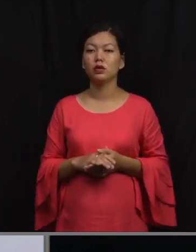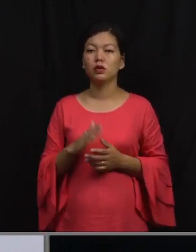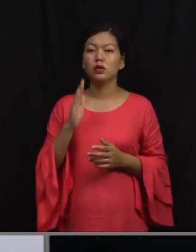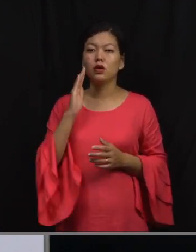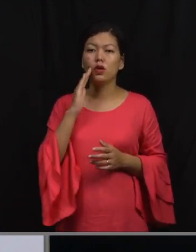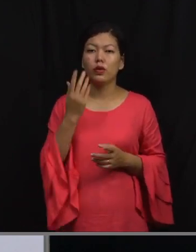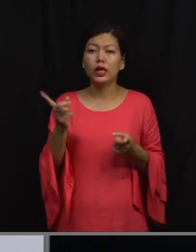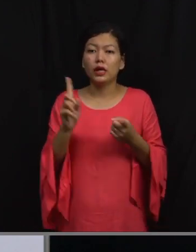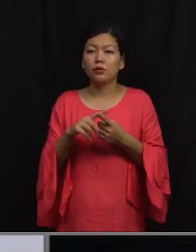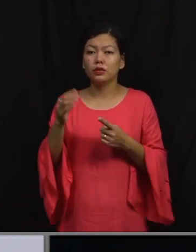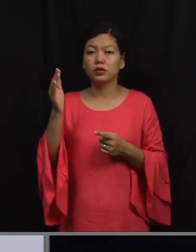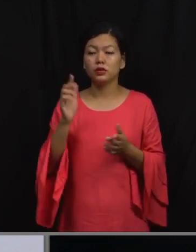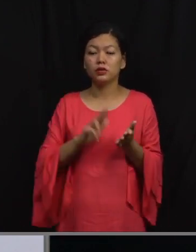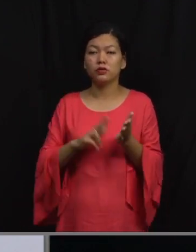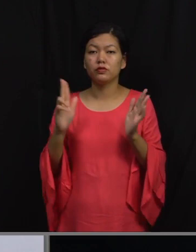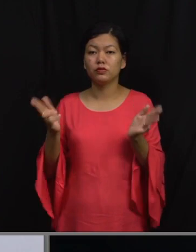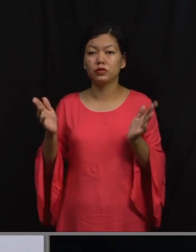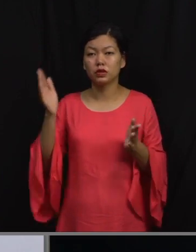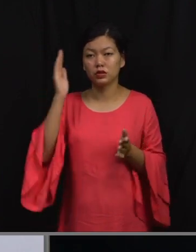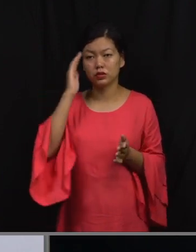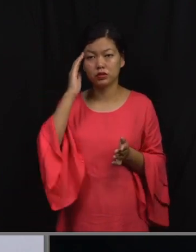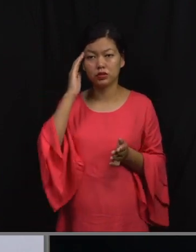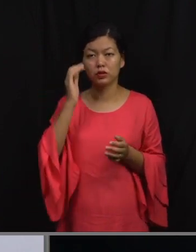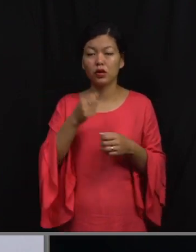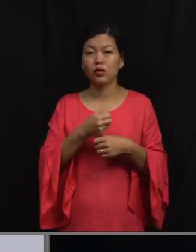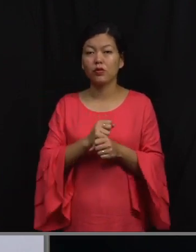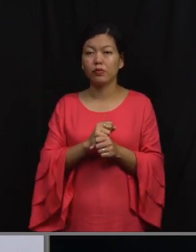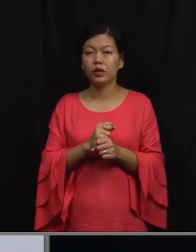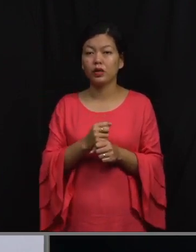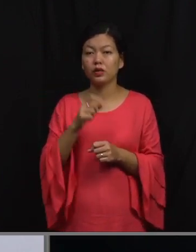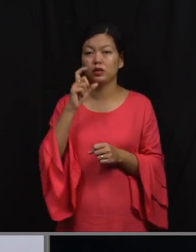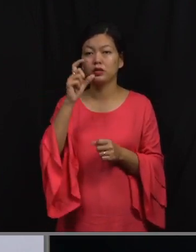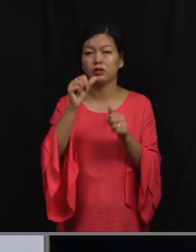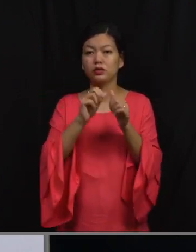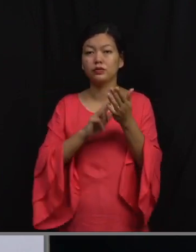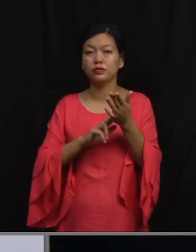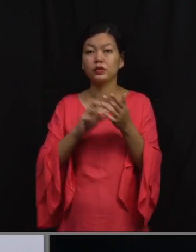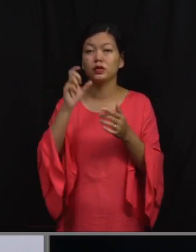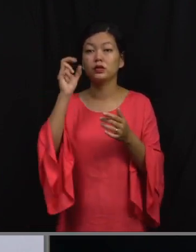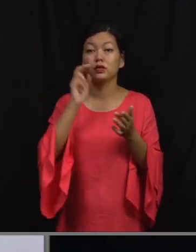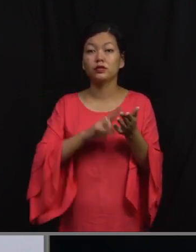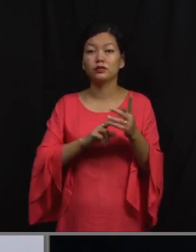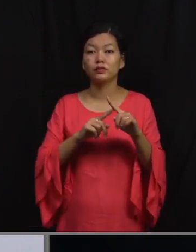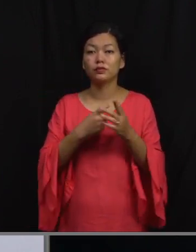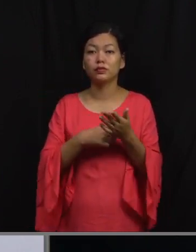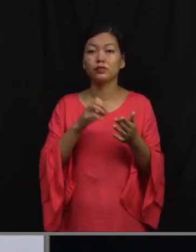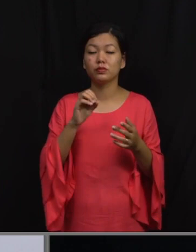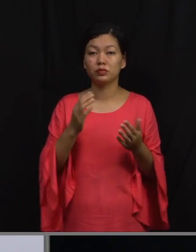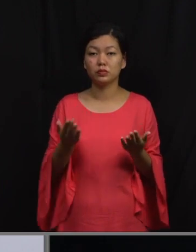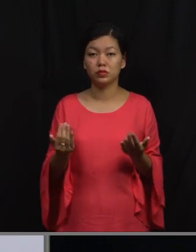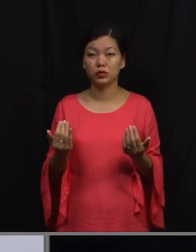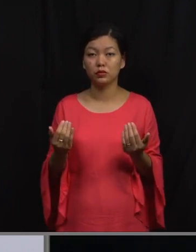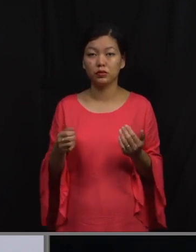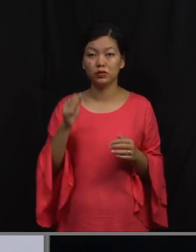that natural phenomena, right? Once you know the secrets of nature, then you can easily modify, you can easily control